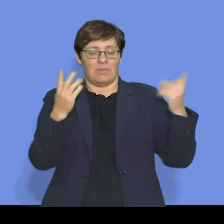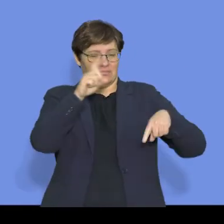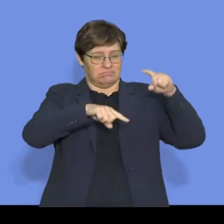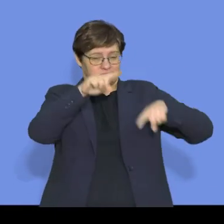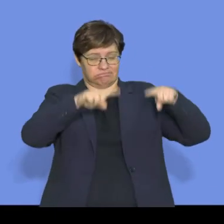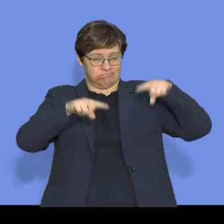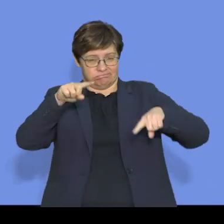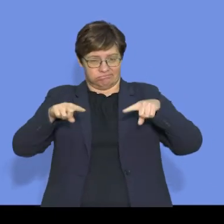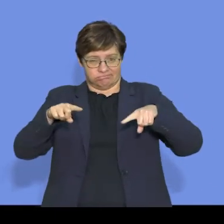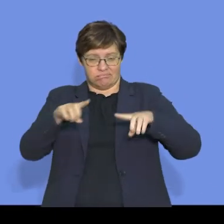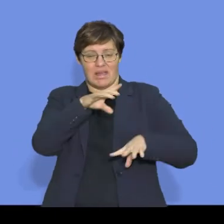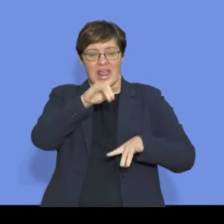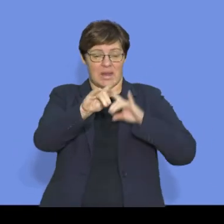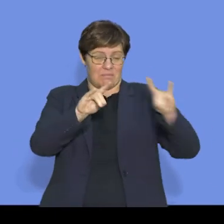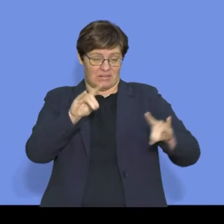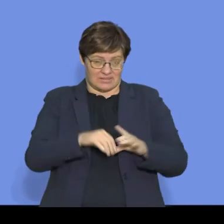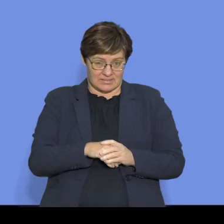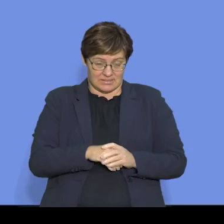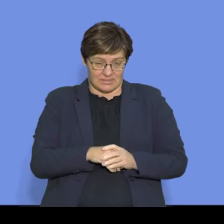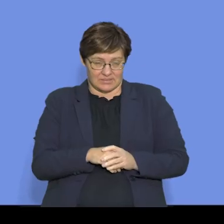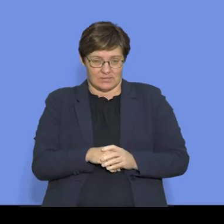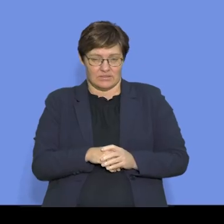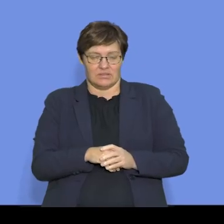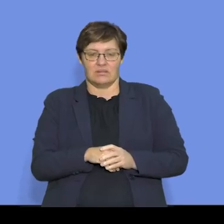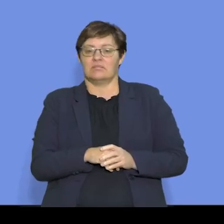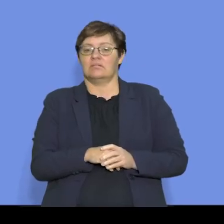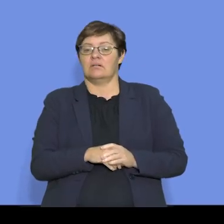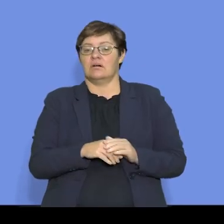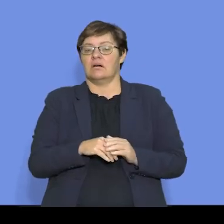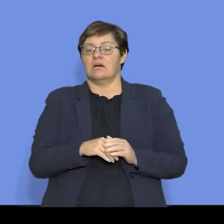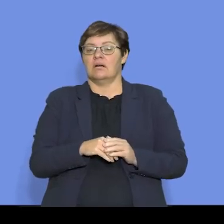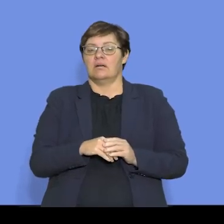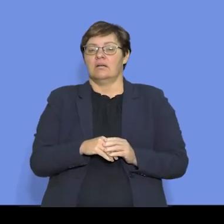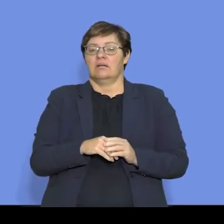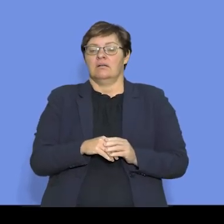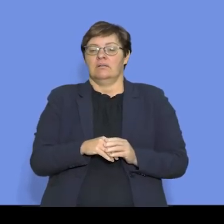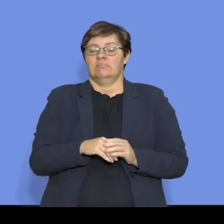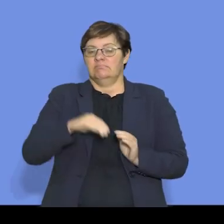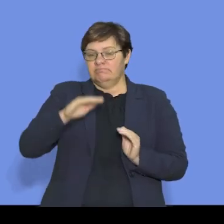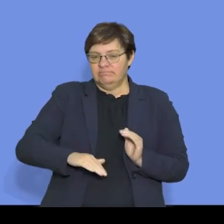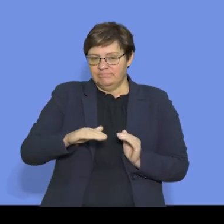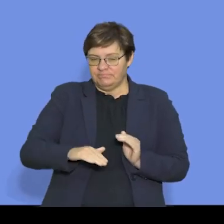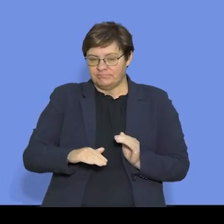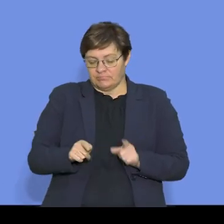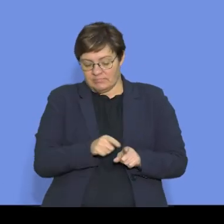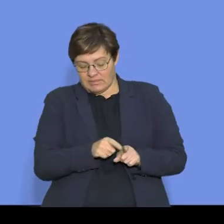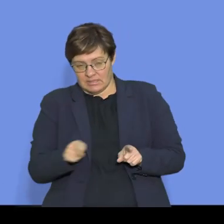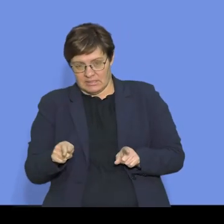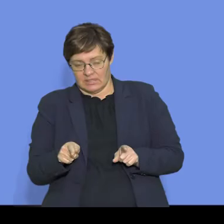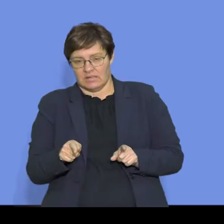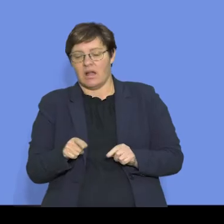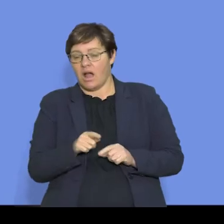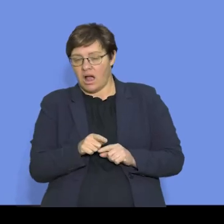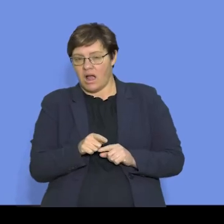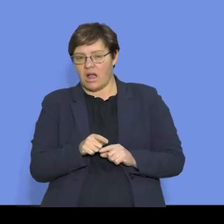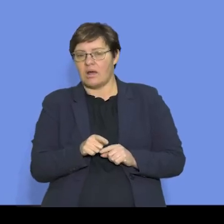types of animals. And the bottom of the bars indicate the period when that